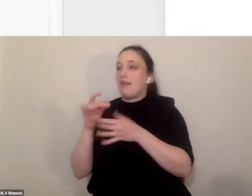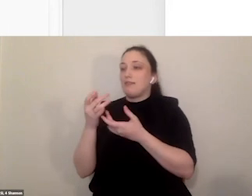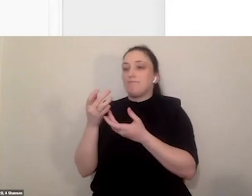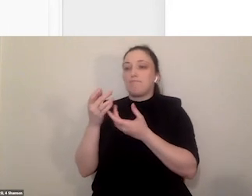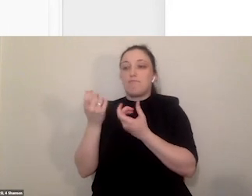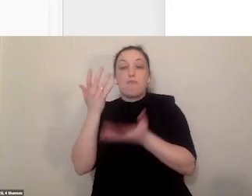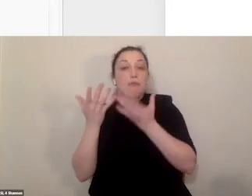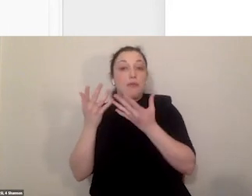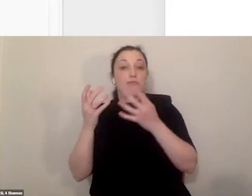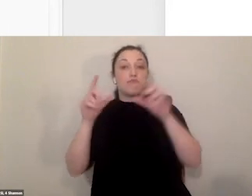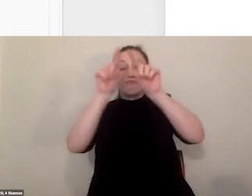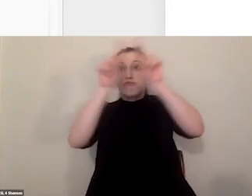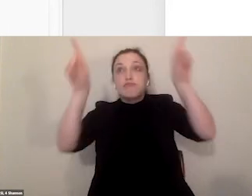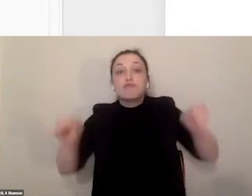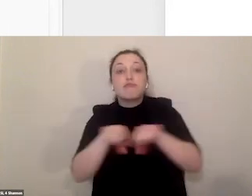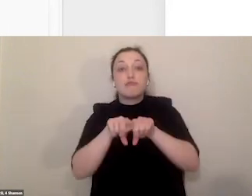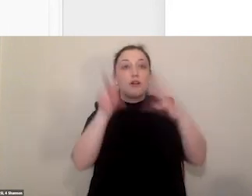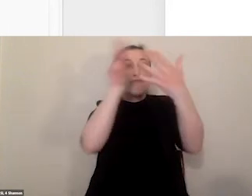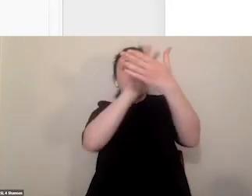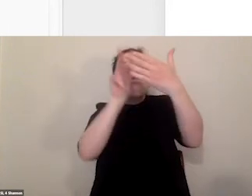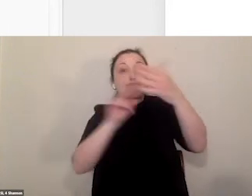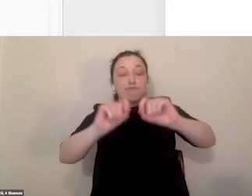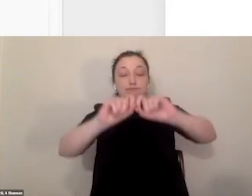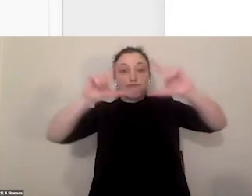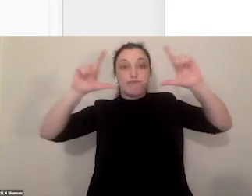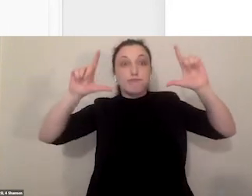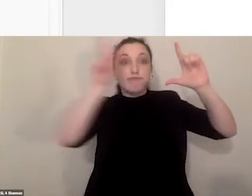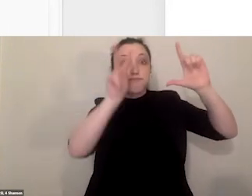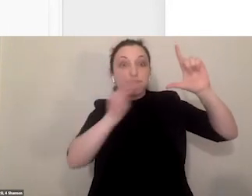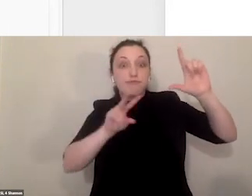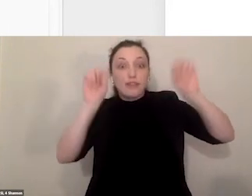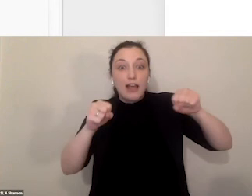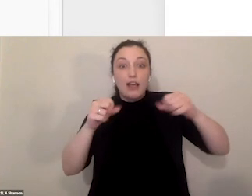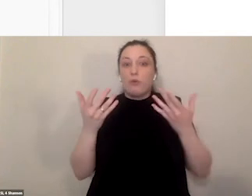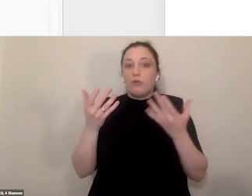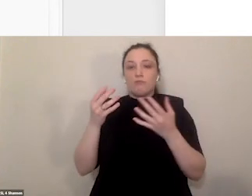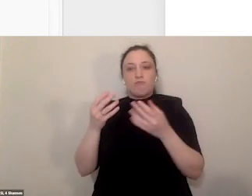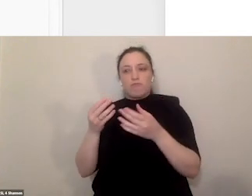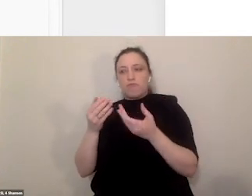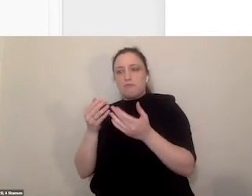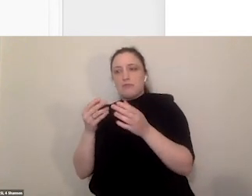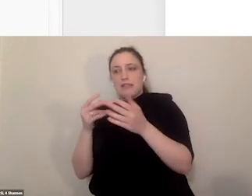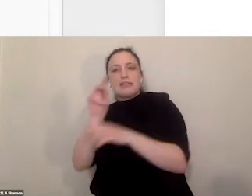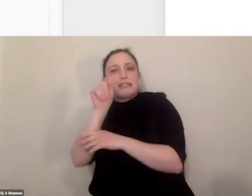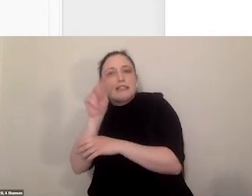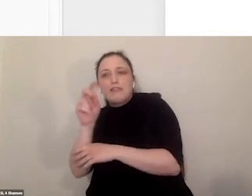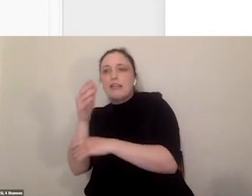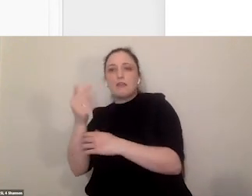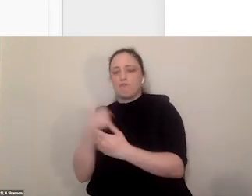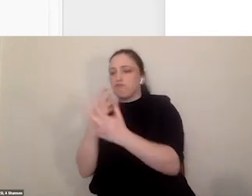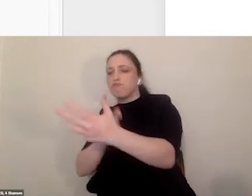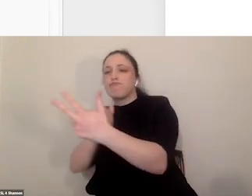monitors, custom computers, low vision apps, and closed circuit televisions across the board for all of these devices, some of which are really obvious